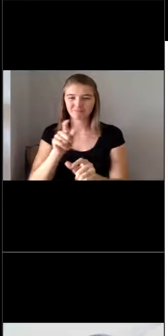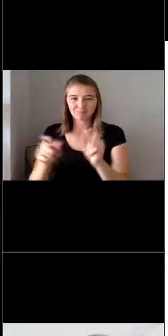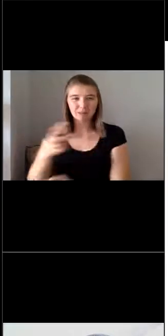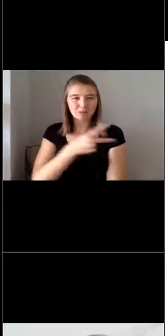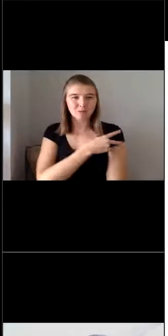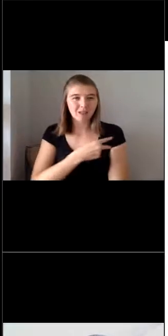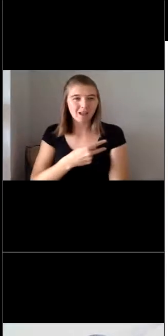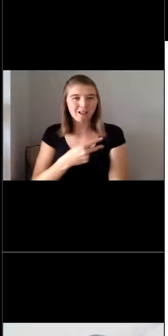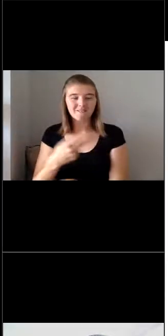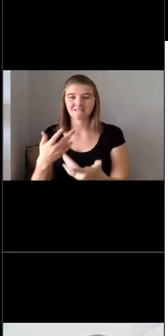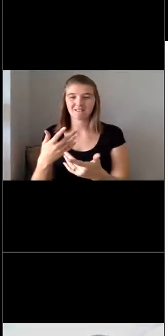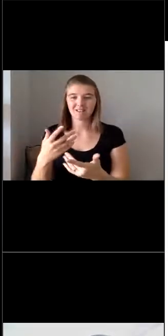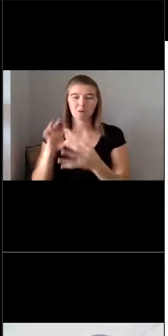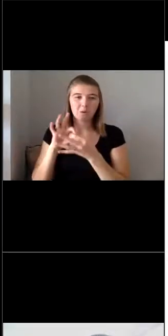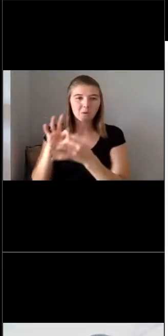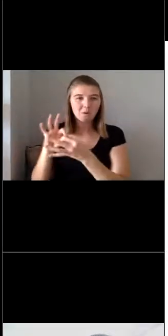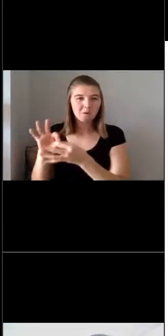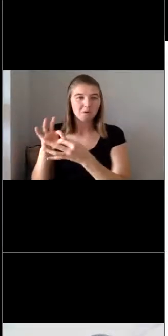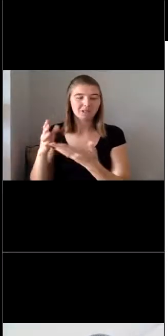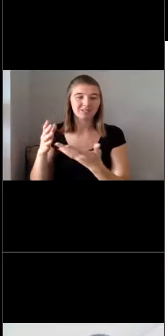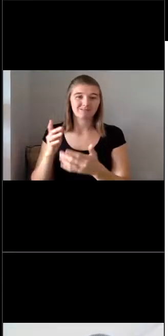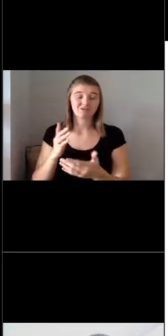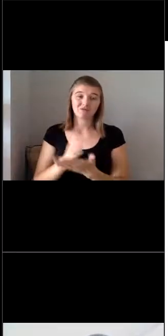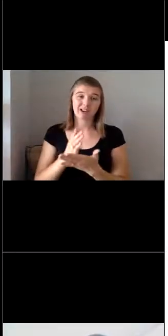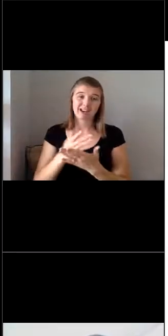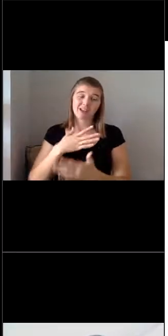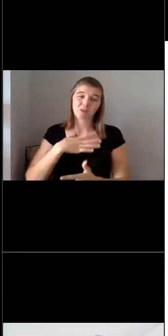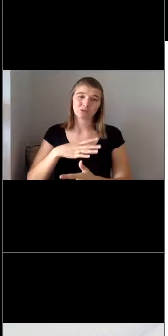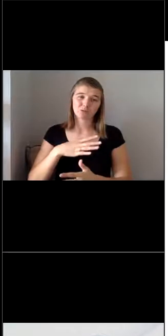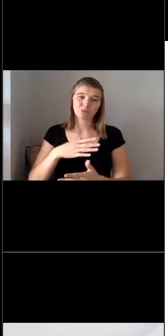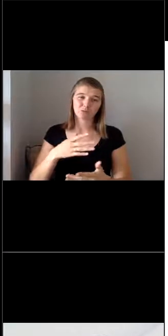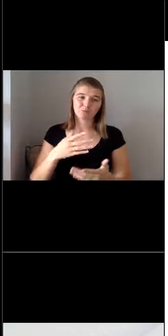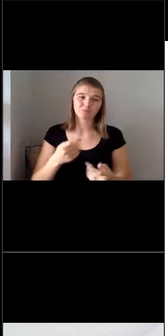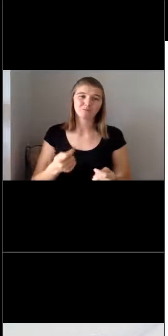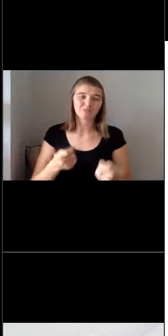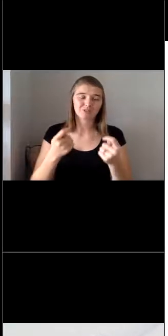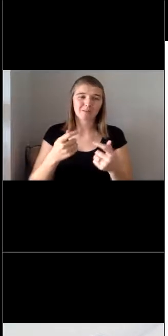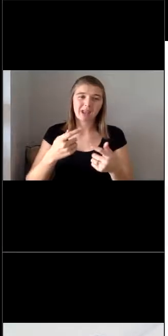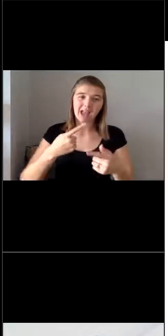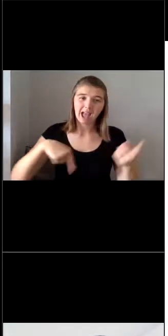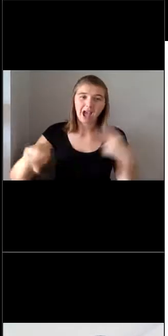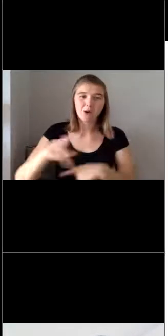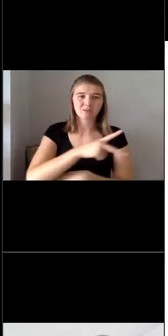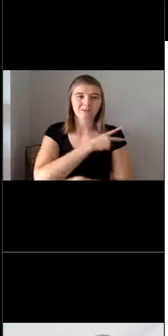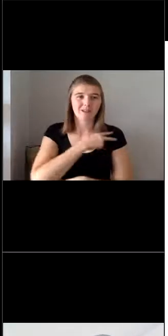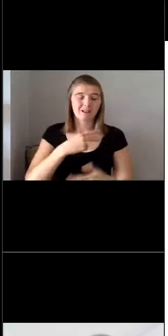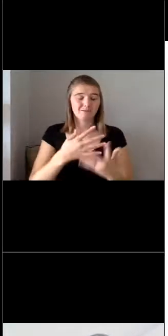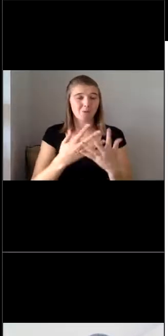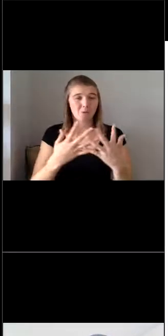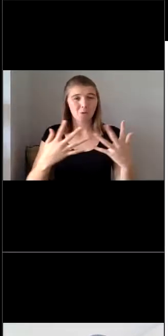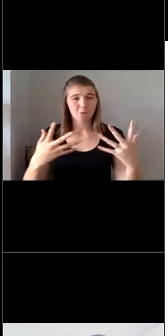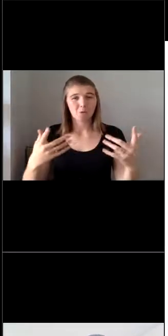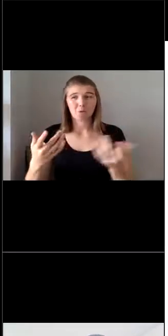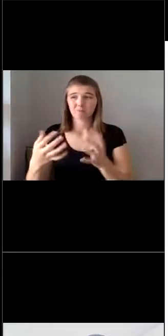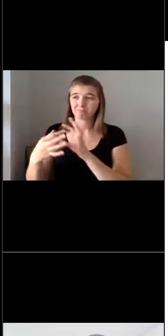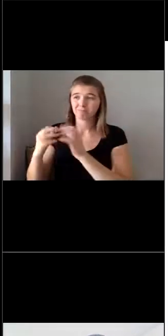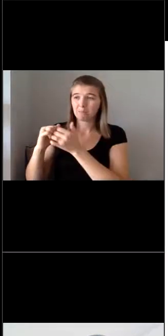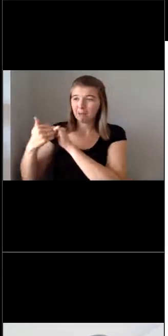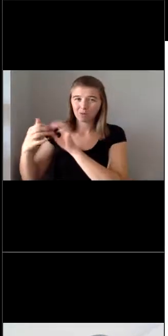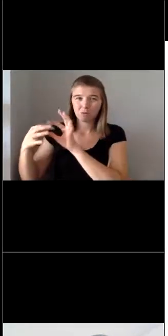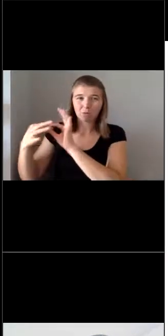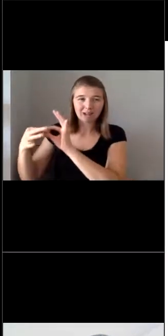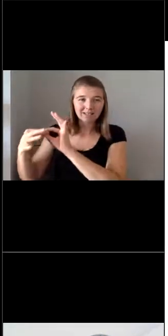is the many, many staff across our organization and possibly our partners as well, for